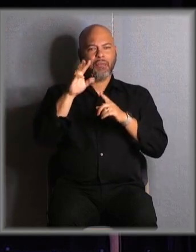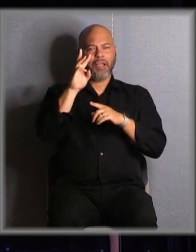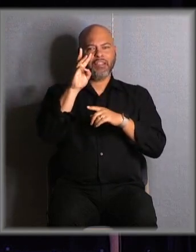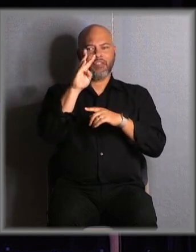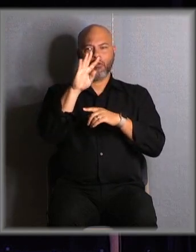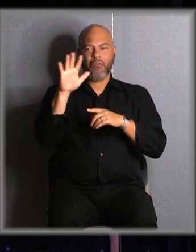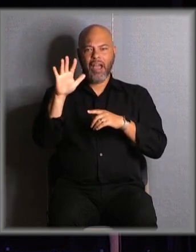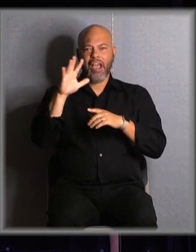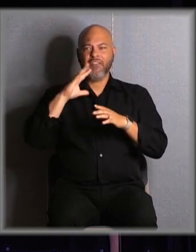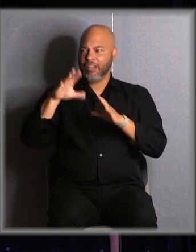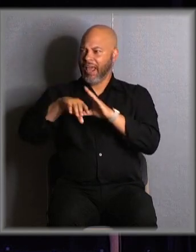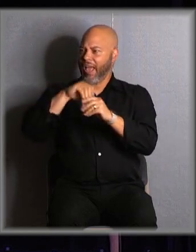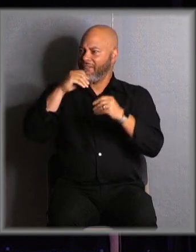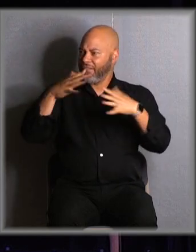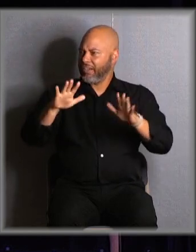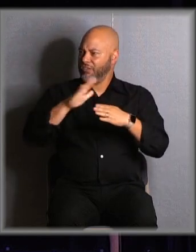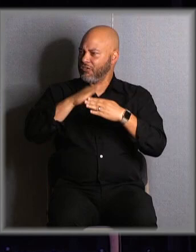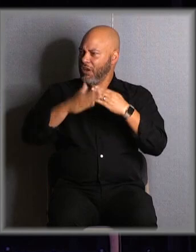6:45.